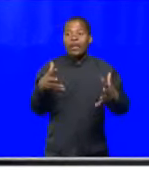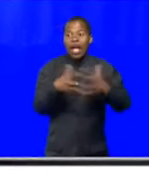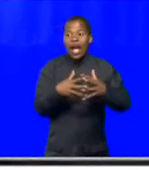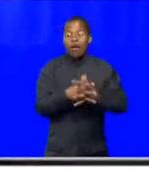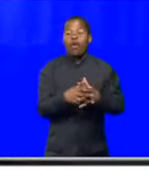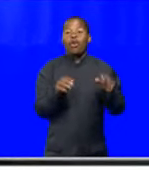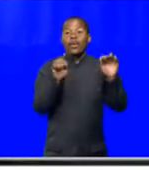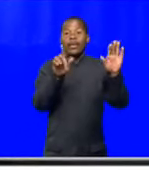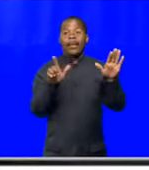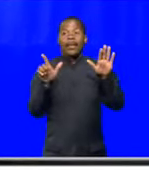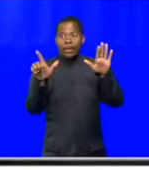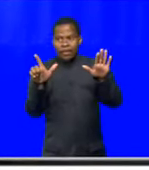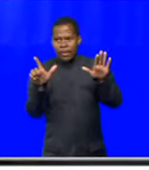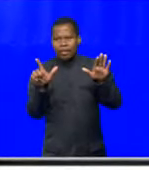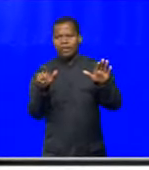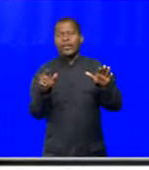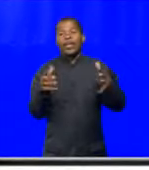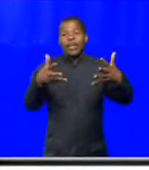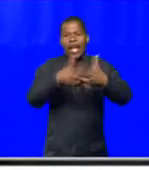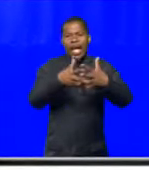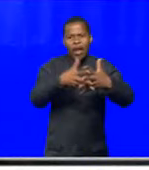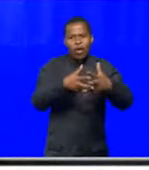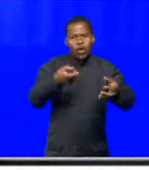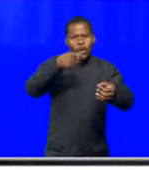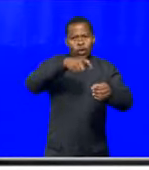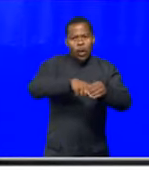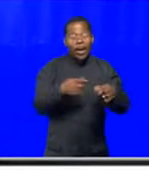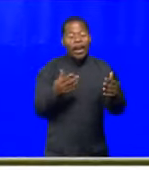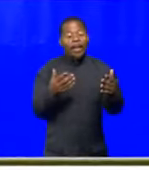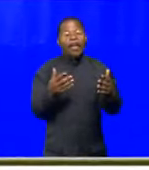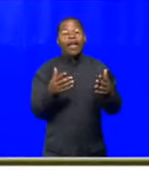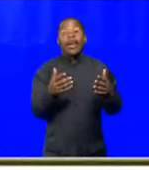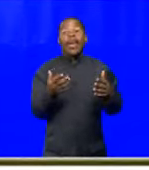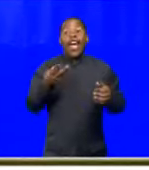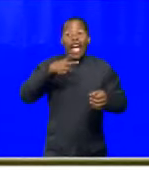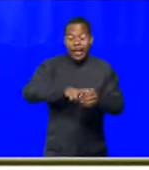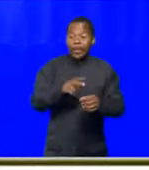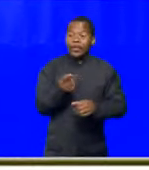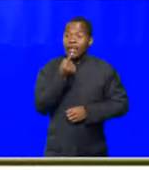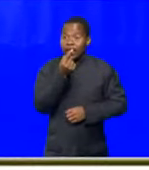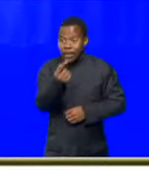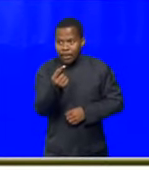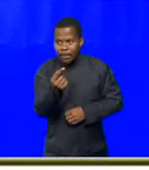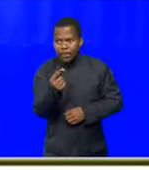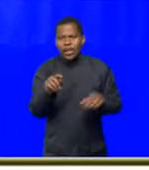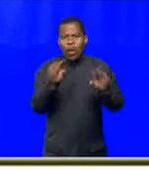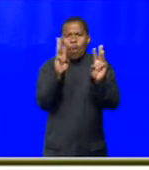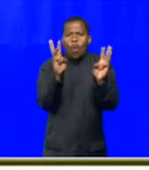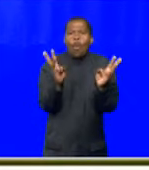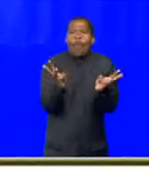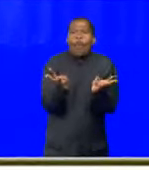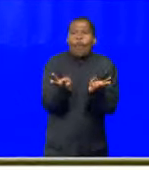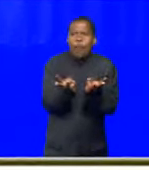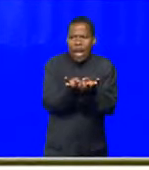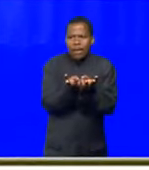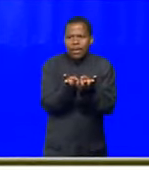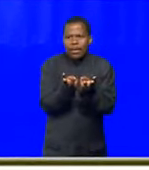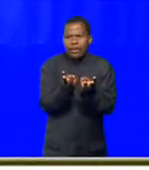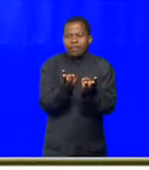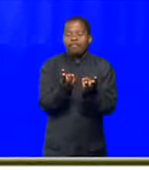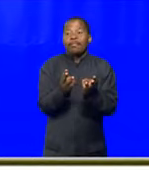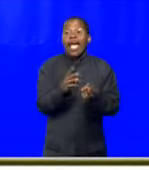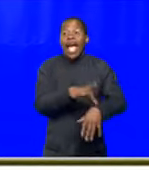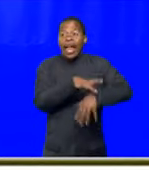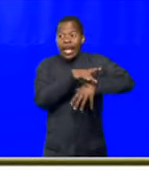a resolution on global actions on epilepsy and other neurological disorders, which requested